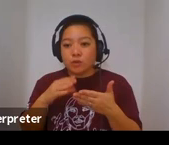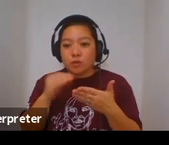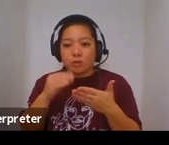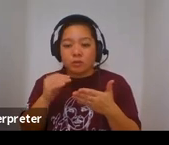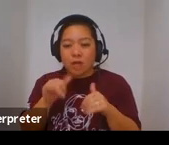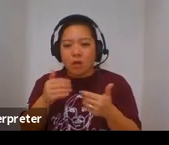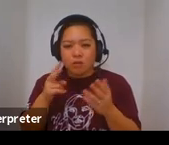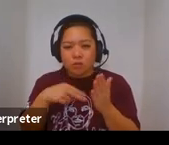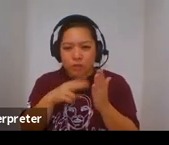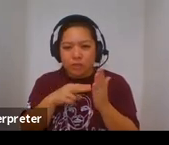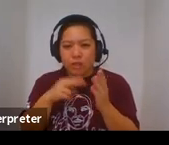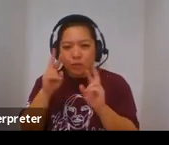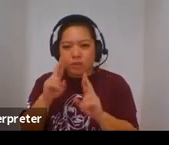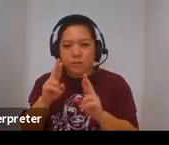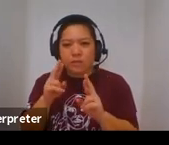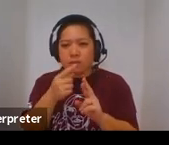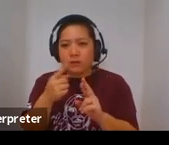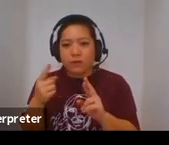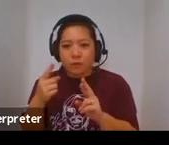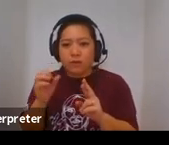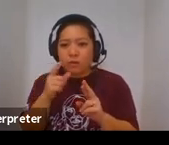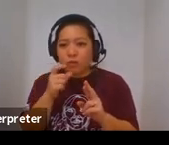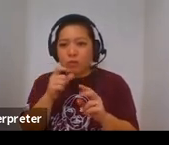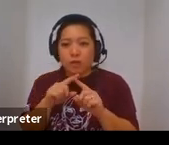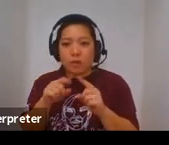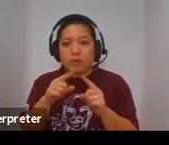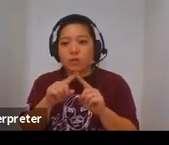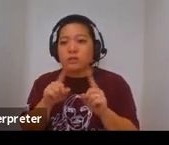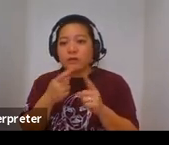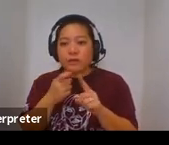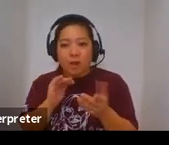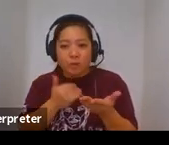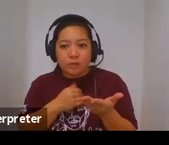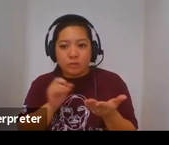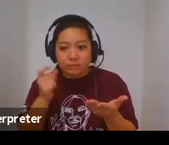and respect each other's boundaries, even when they're different from ours.